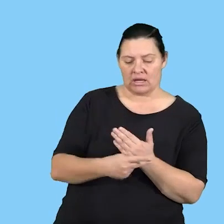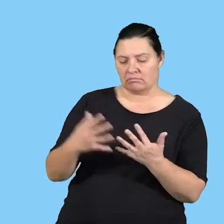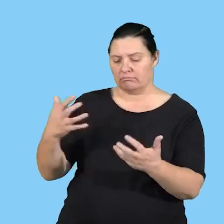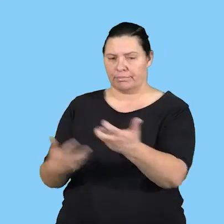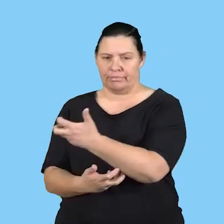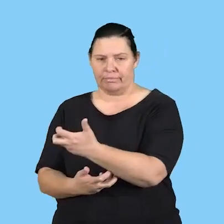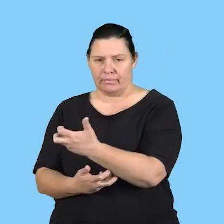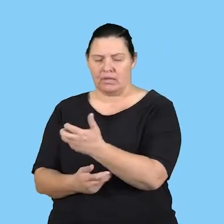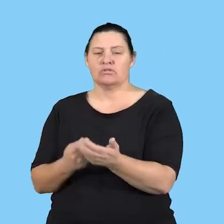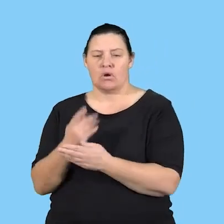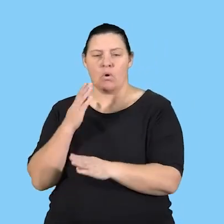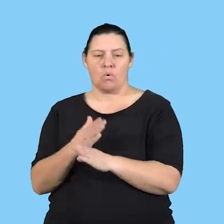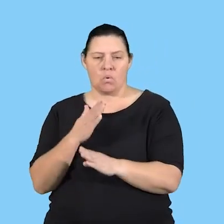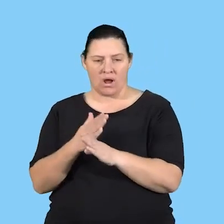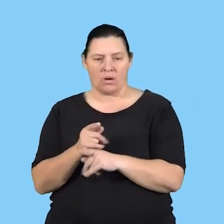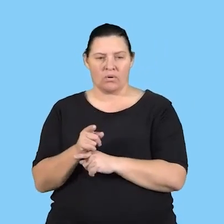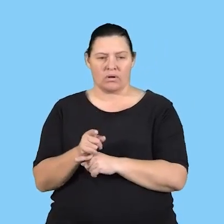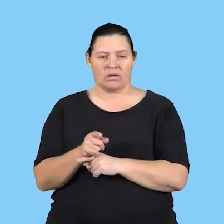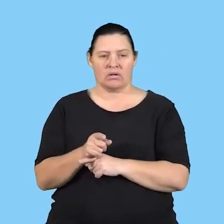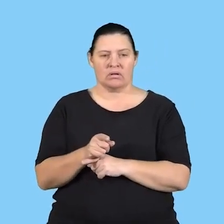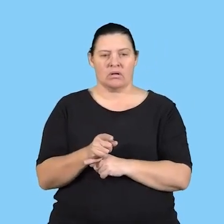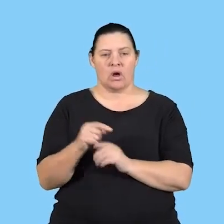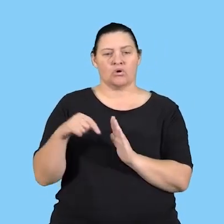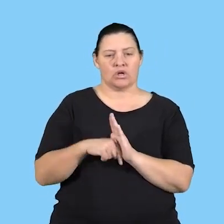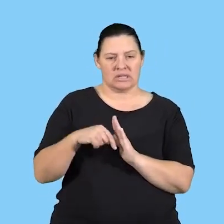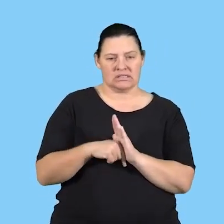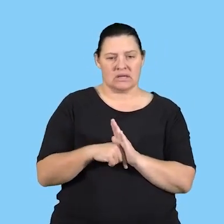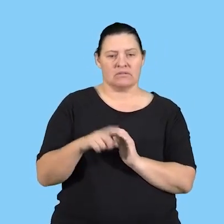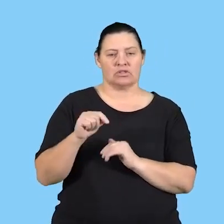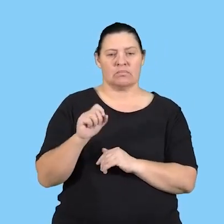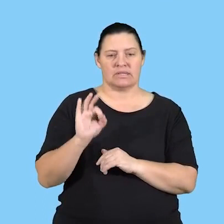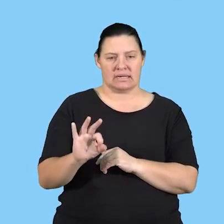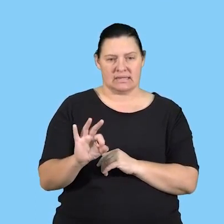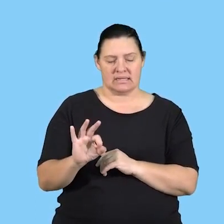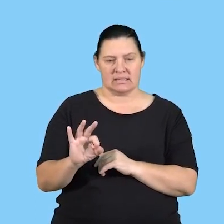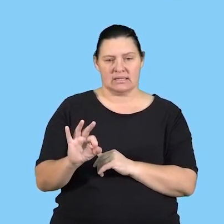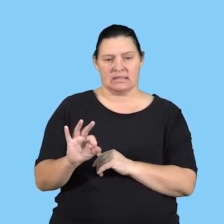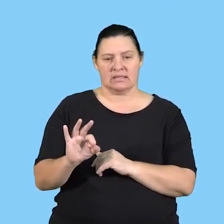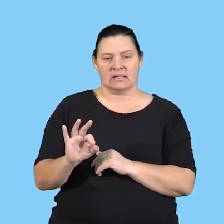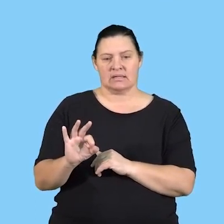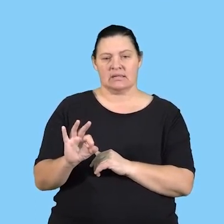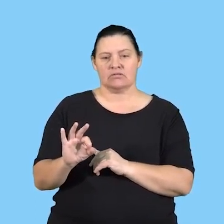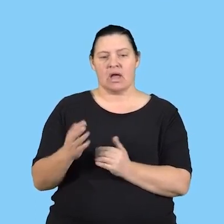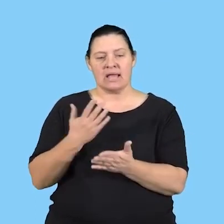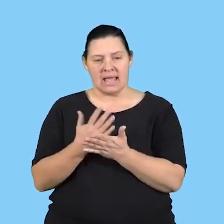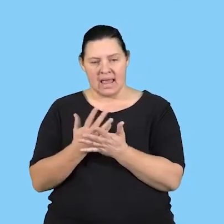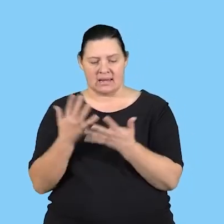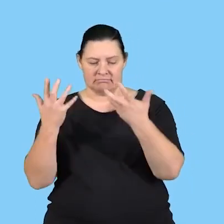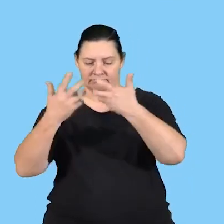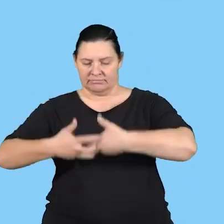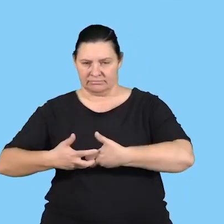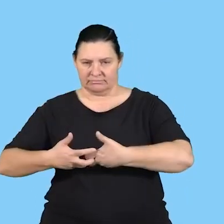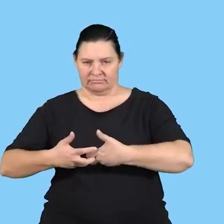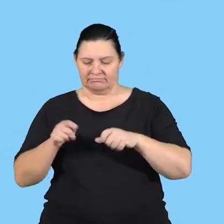we worked with that project content in term 3 so that it speaks to